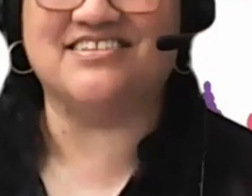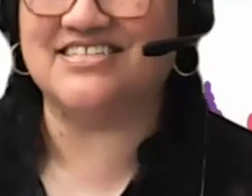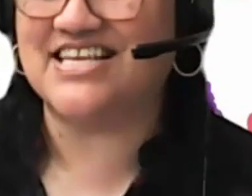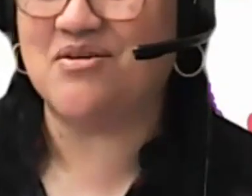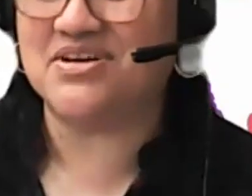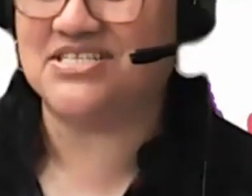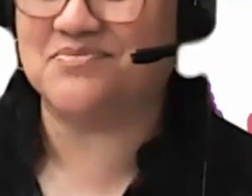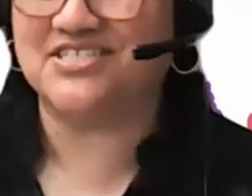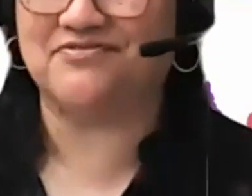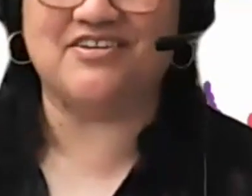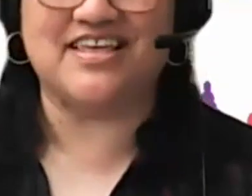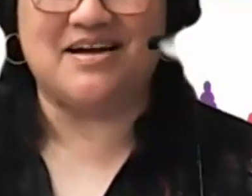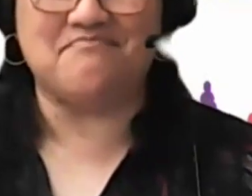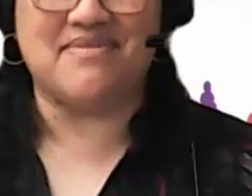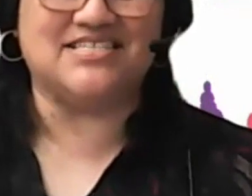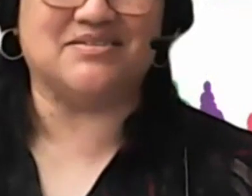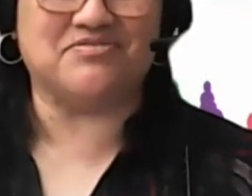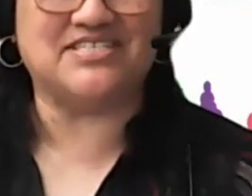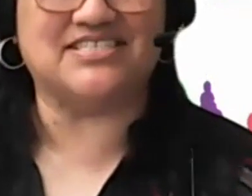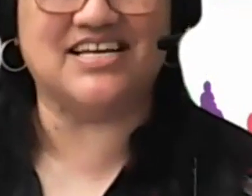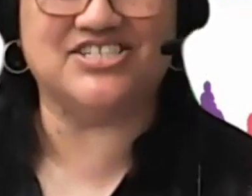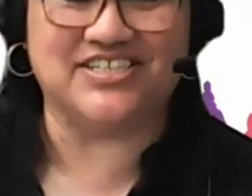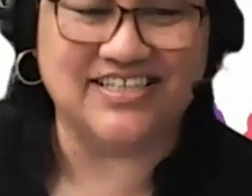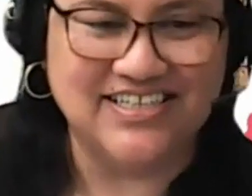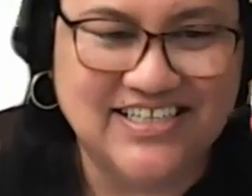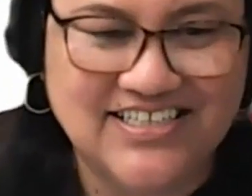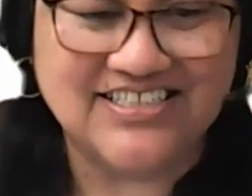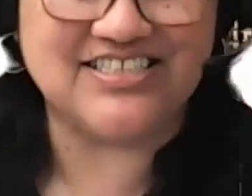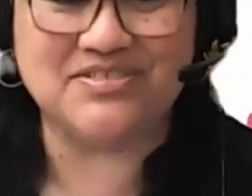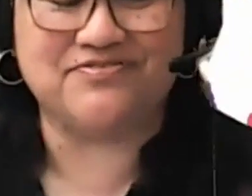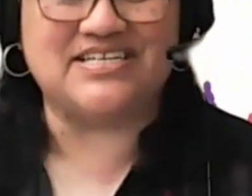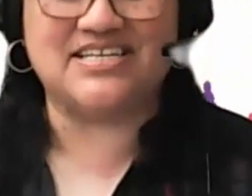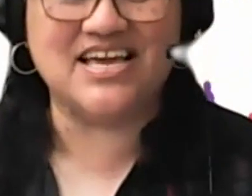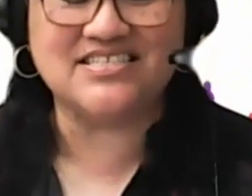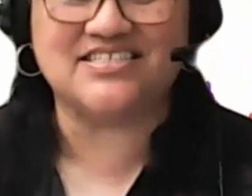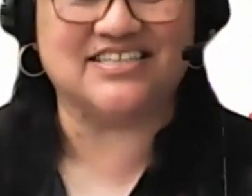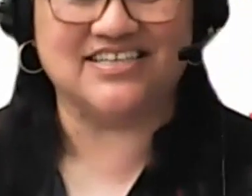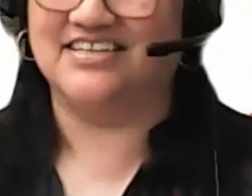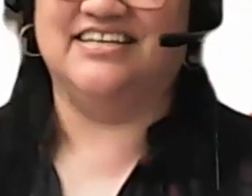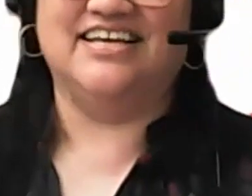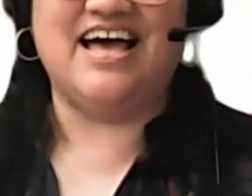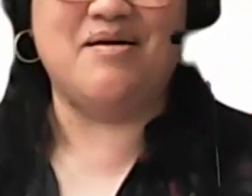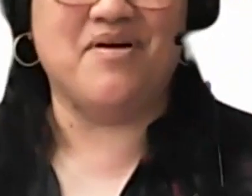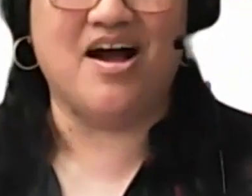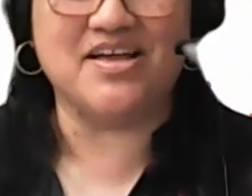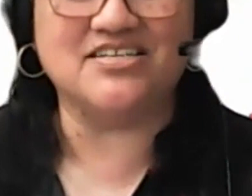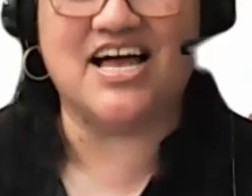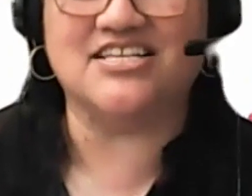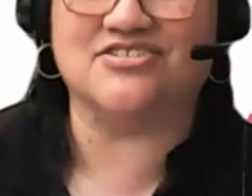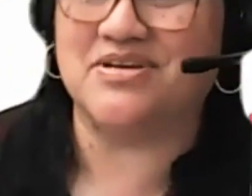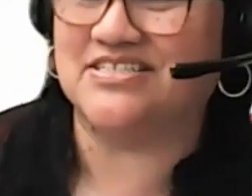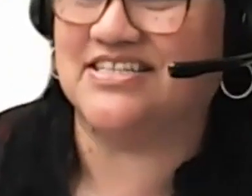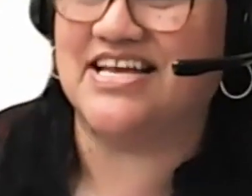Oh my goodness, how am I supposed to follow that amazing presentation? She was fantastic. I'm